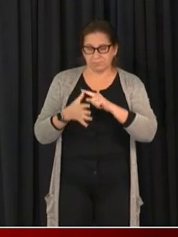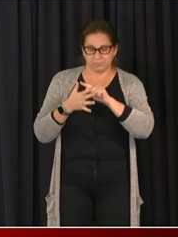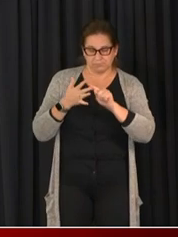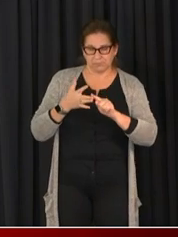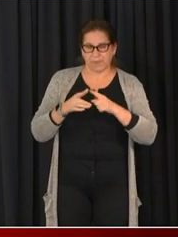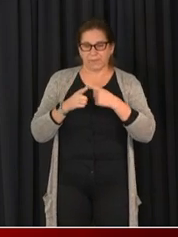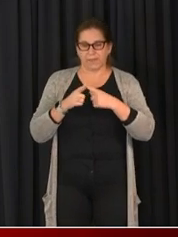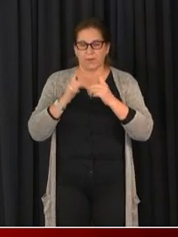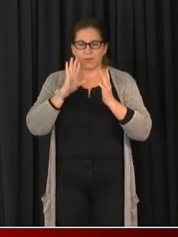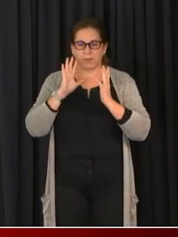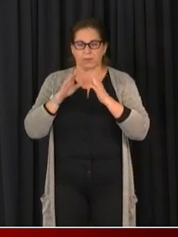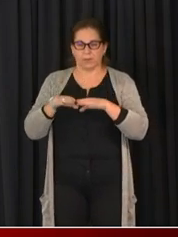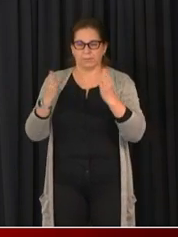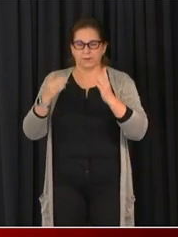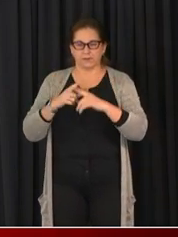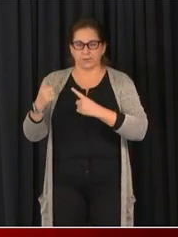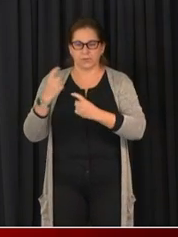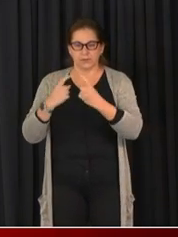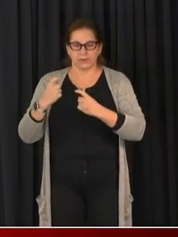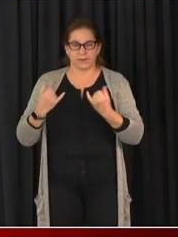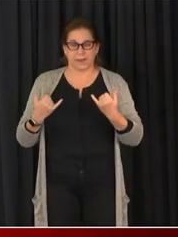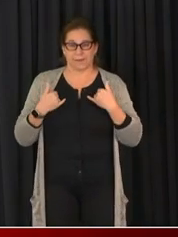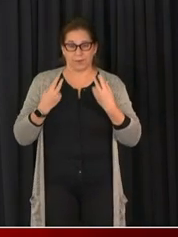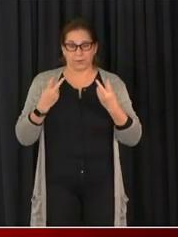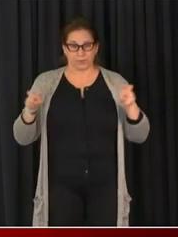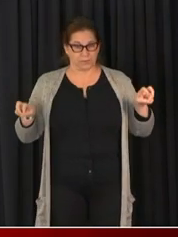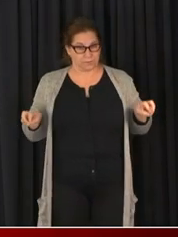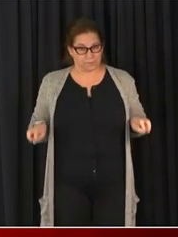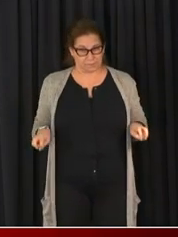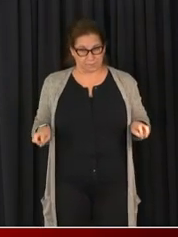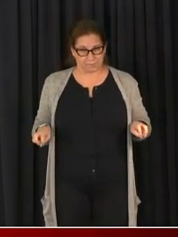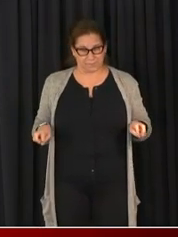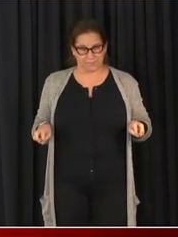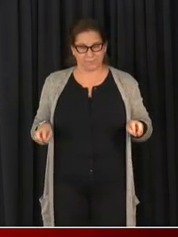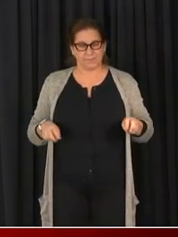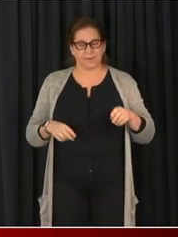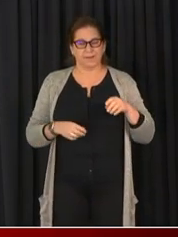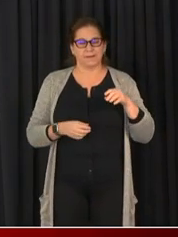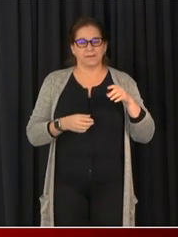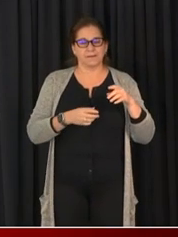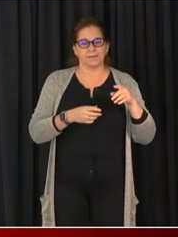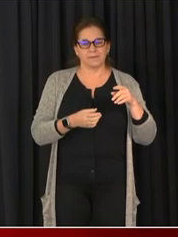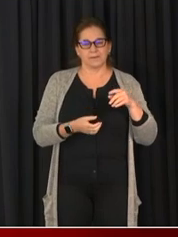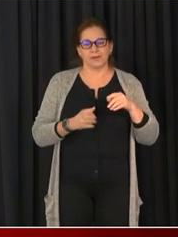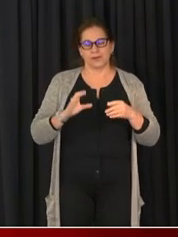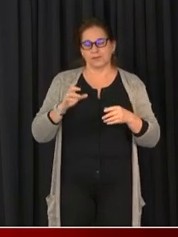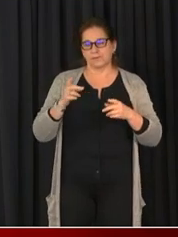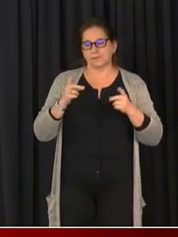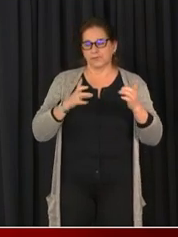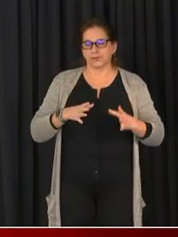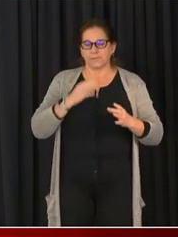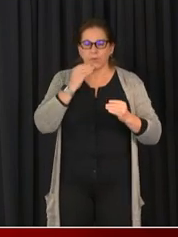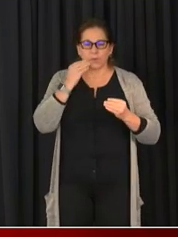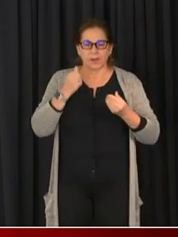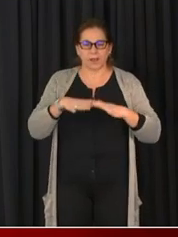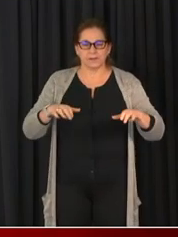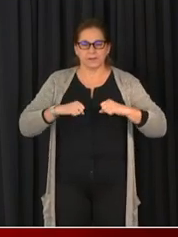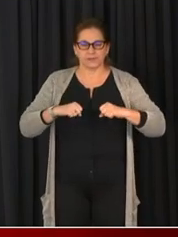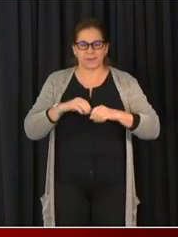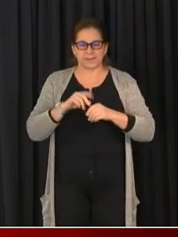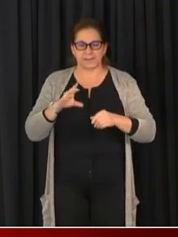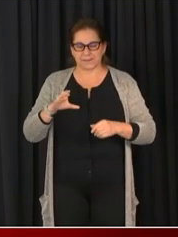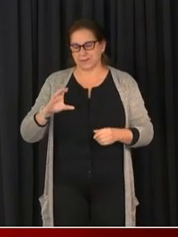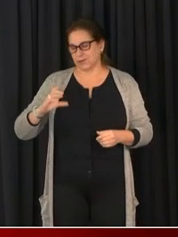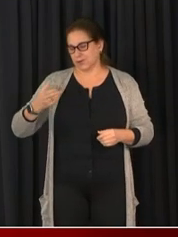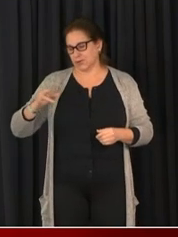update. I'm joined by HCMA Director Chris Rodriguez, the district's Homeland Security Director, and Dr. LaQuandra